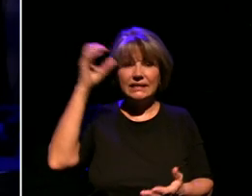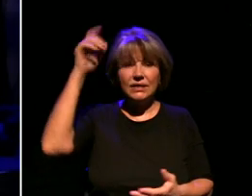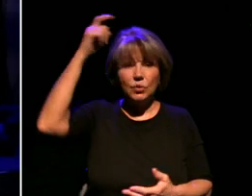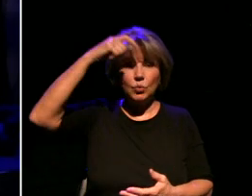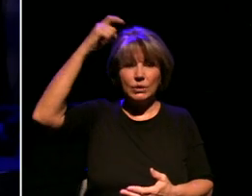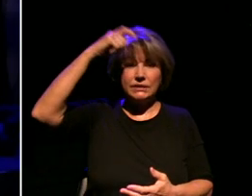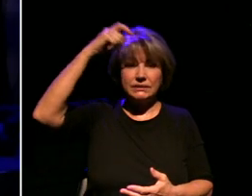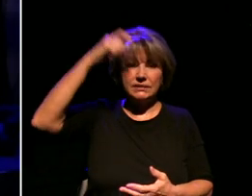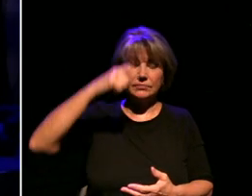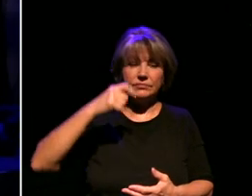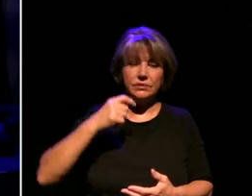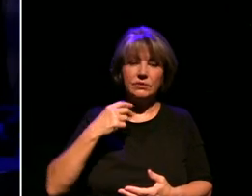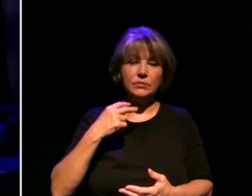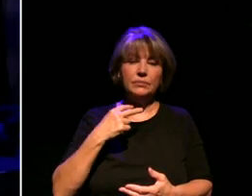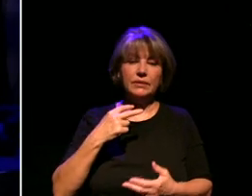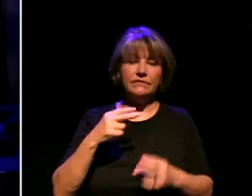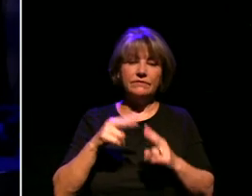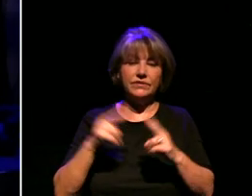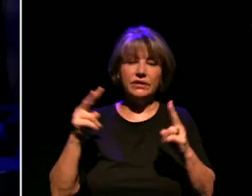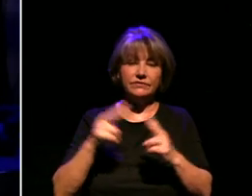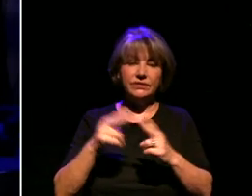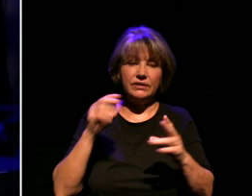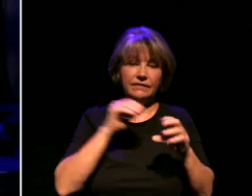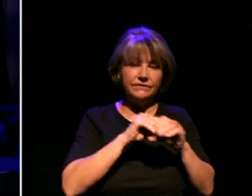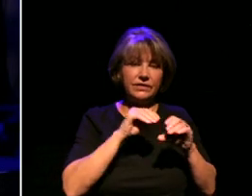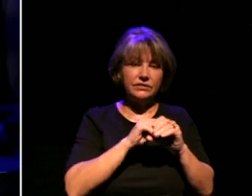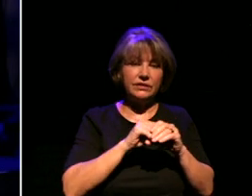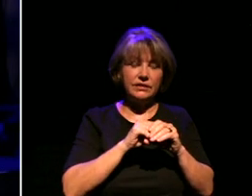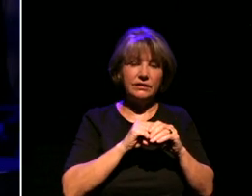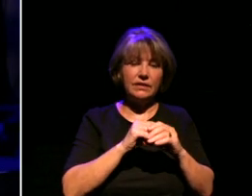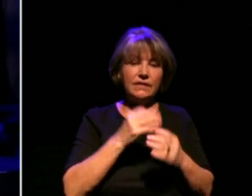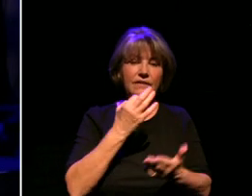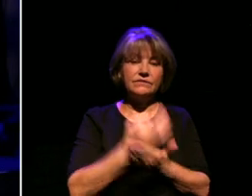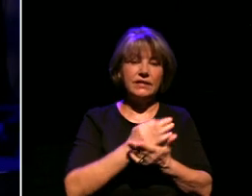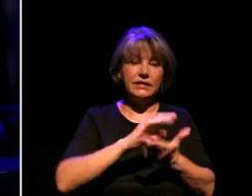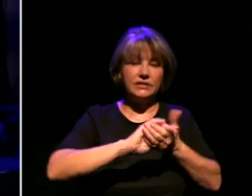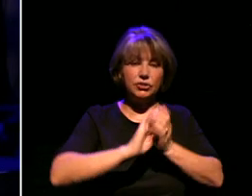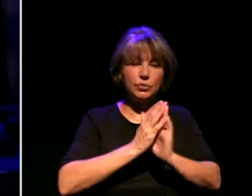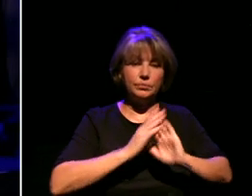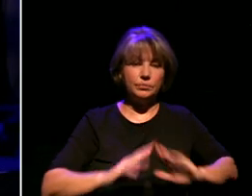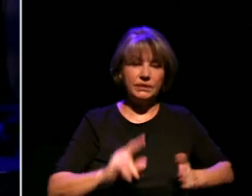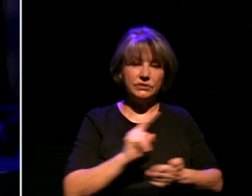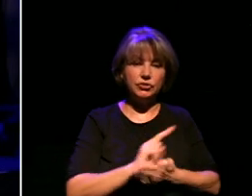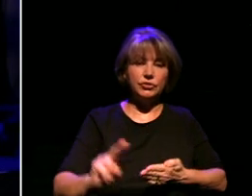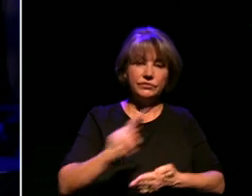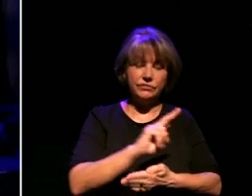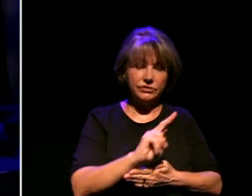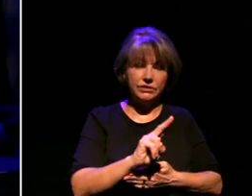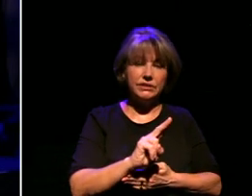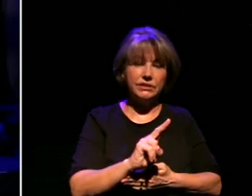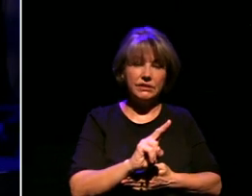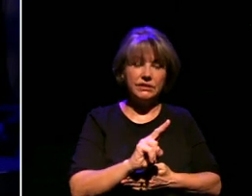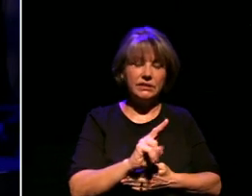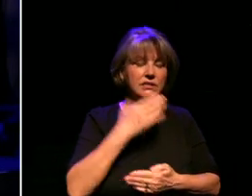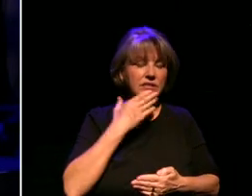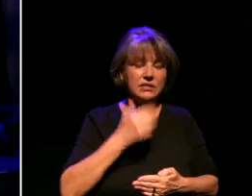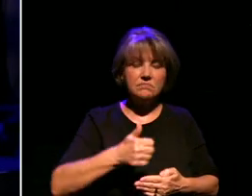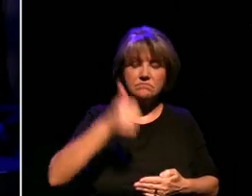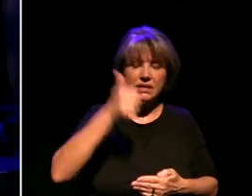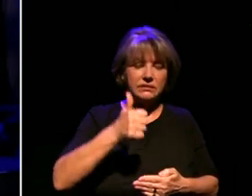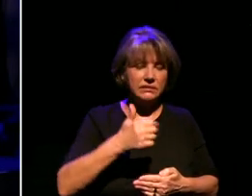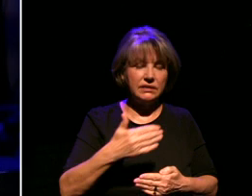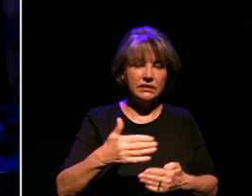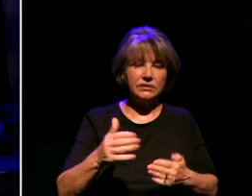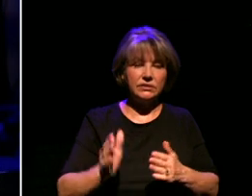know, we've been very invested in Financial Peace University, and that I've never seen a better thing that can help people develop a